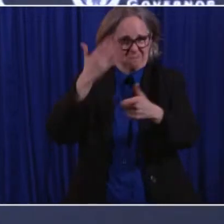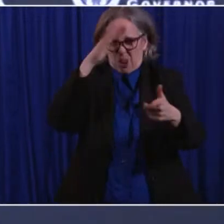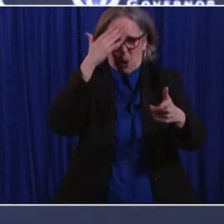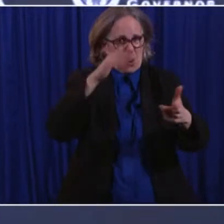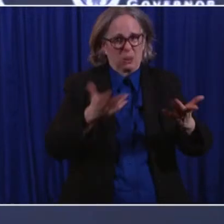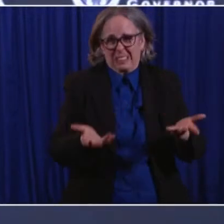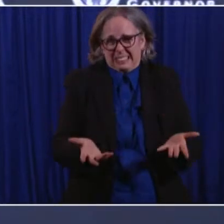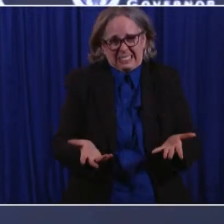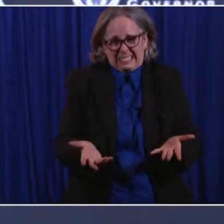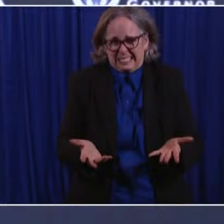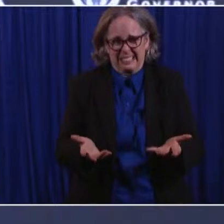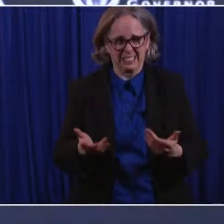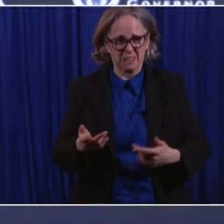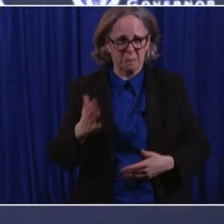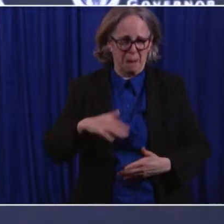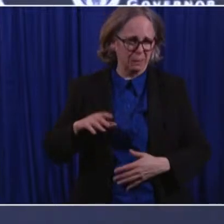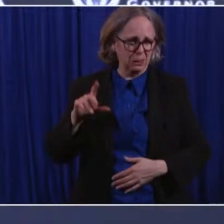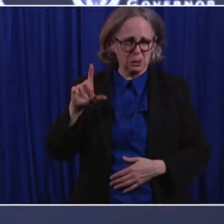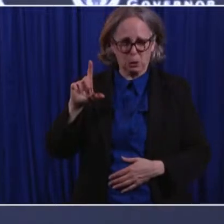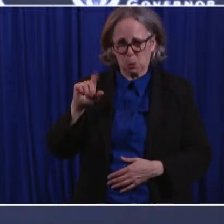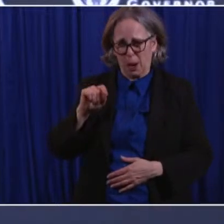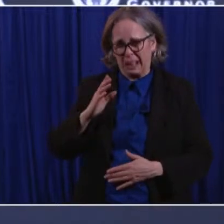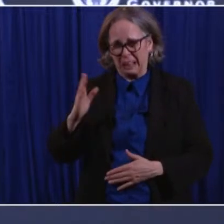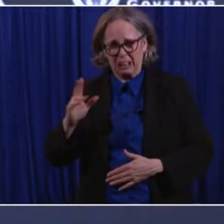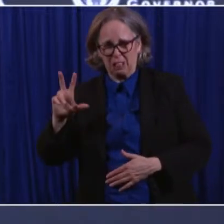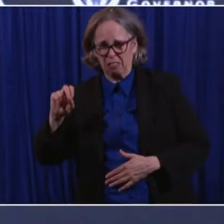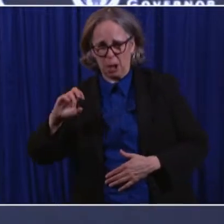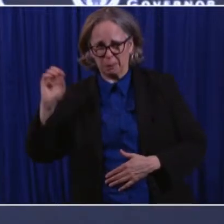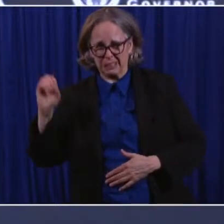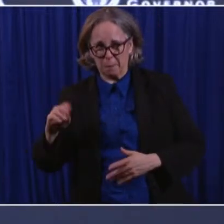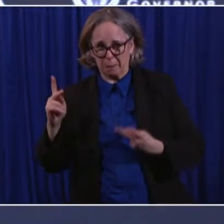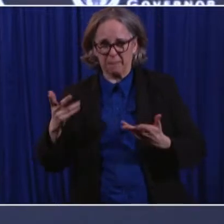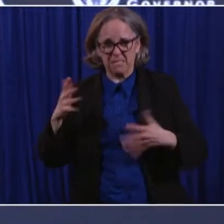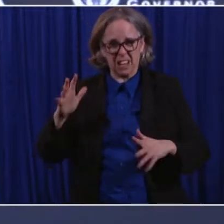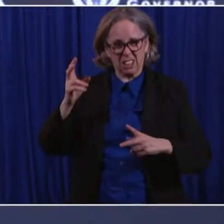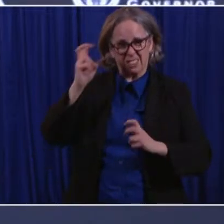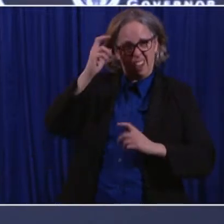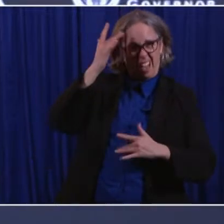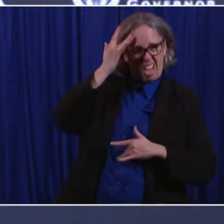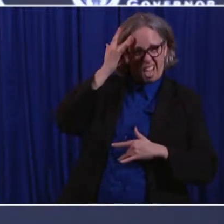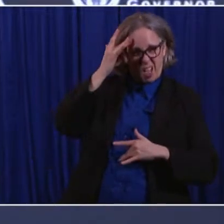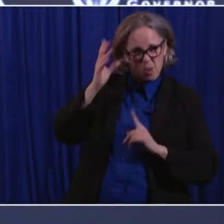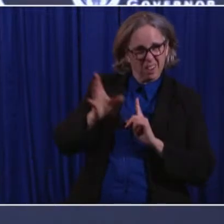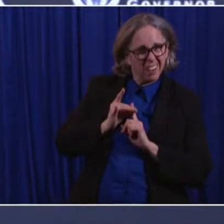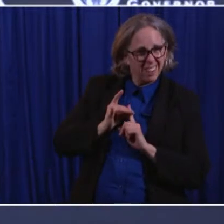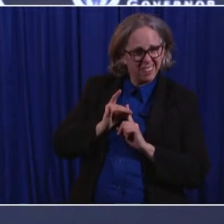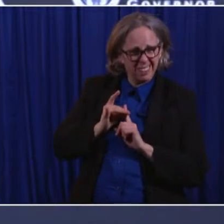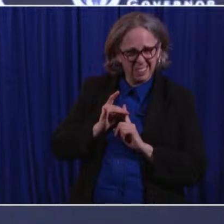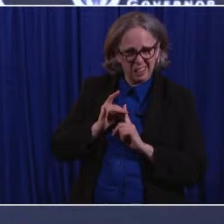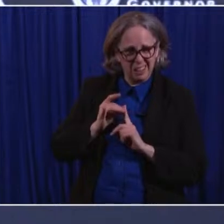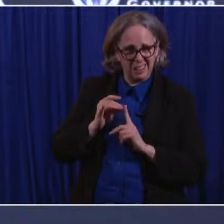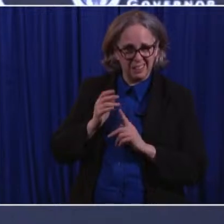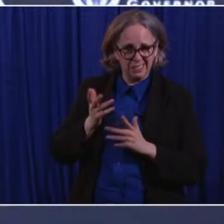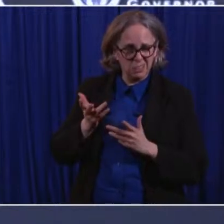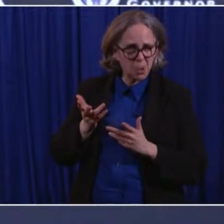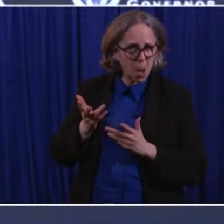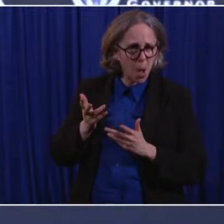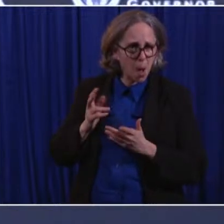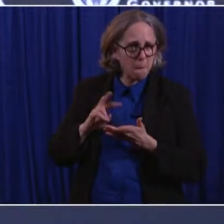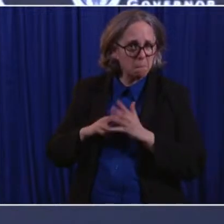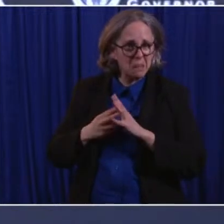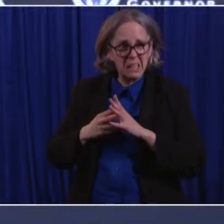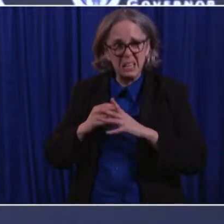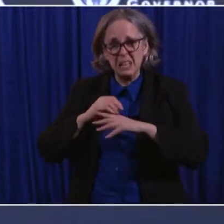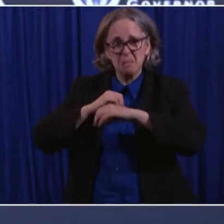had the virus and still would have some immunity. So you don't know, and there's going to be overlap. There'll be some of those people who end up